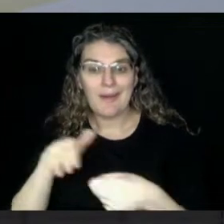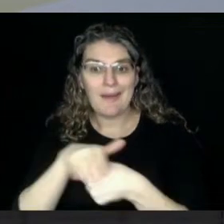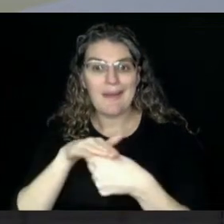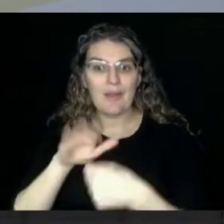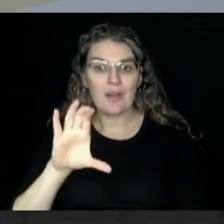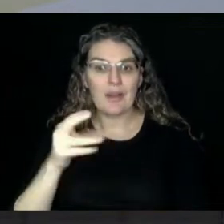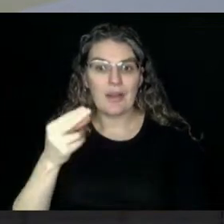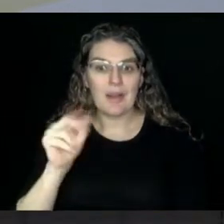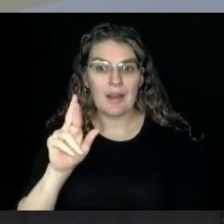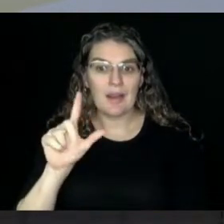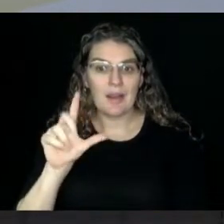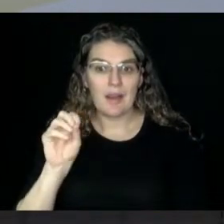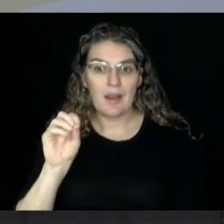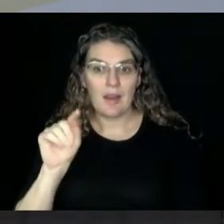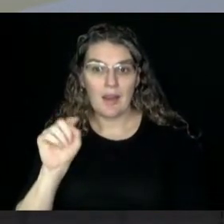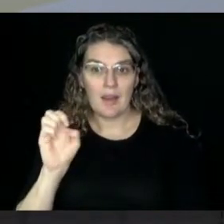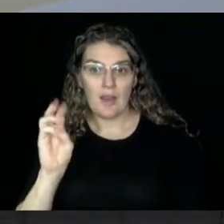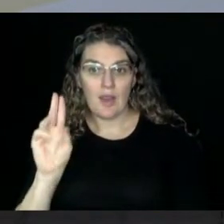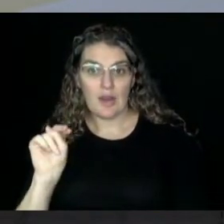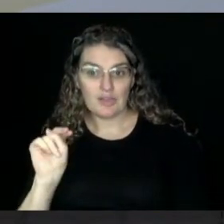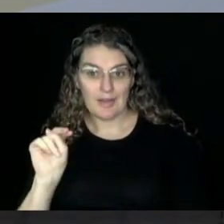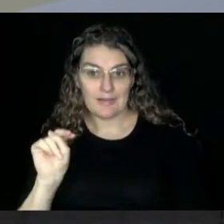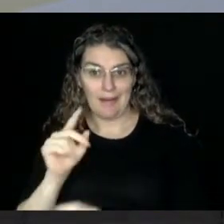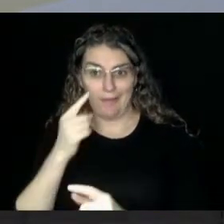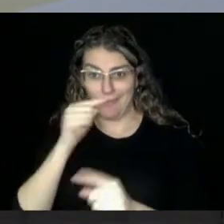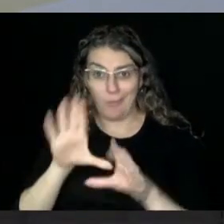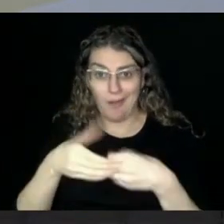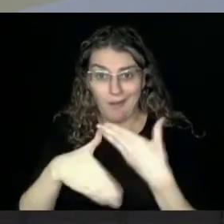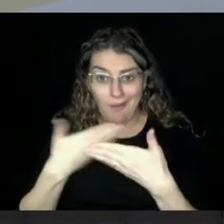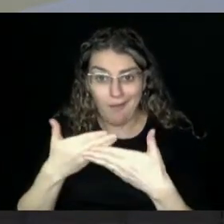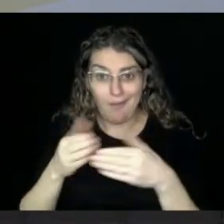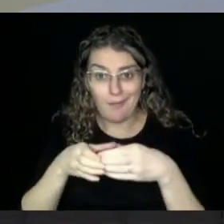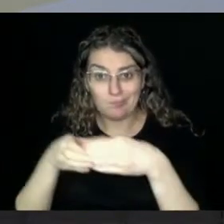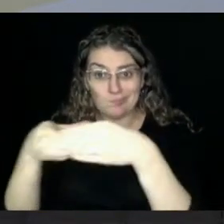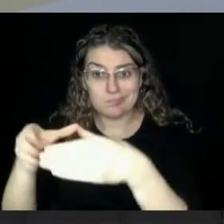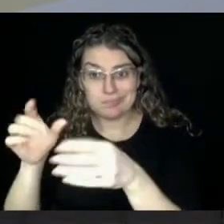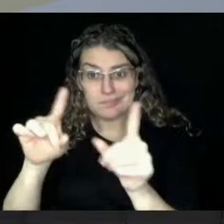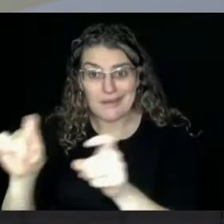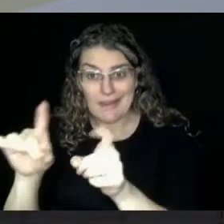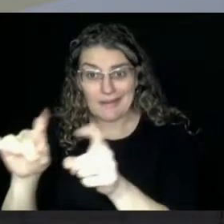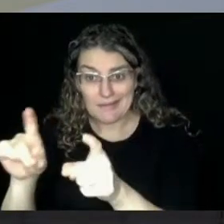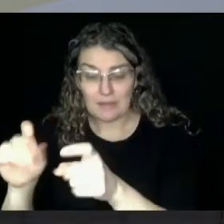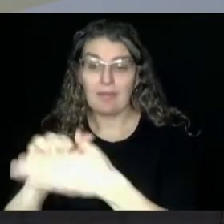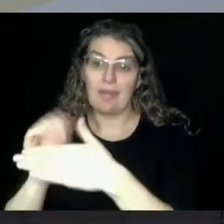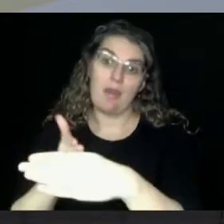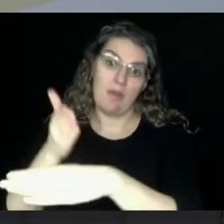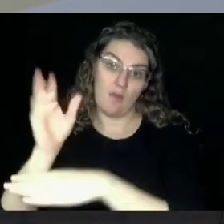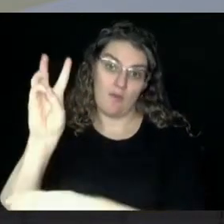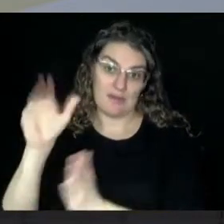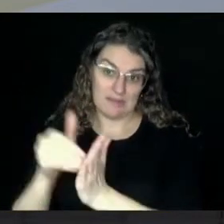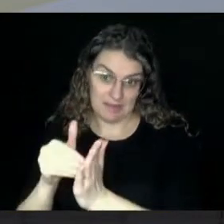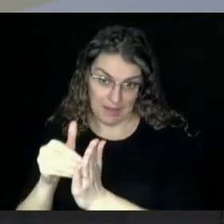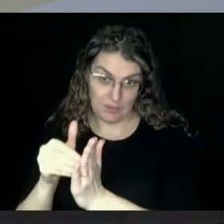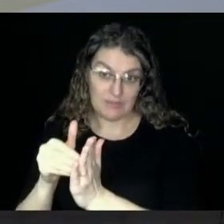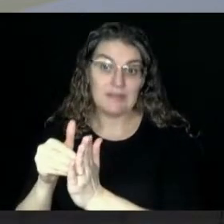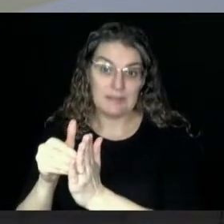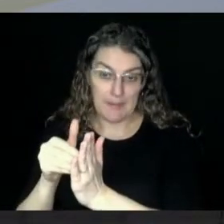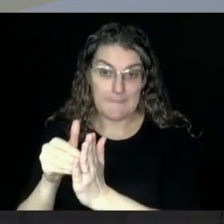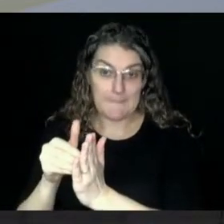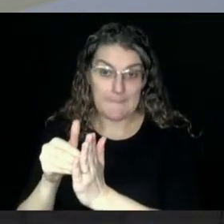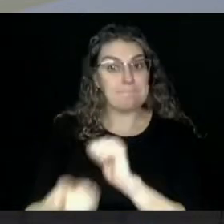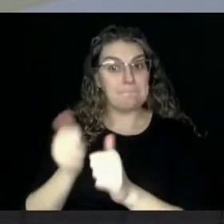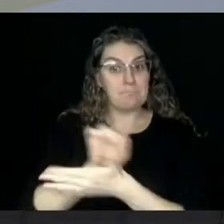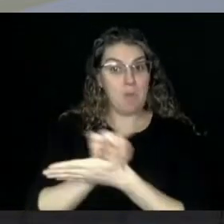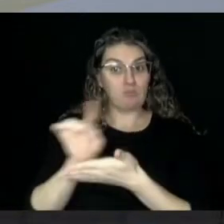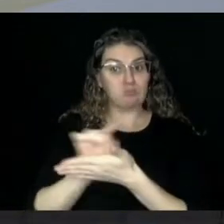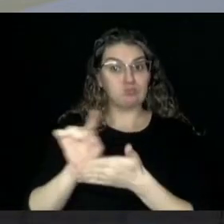tested. And given, with that exception of the 1 week, the demand for tests has been well within our capacity to take and analyze